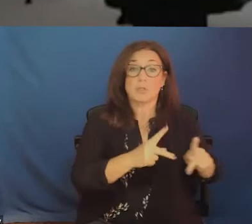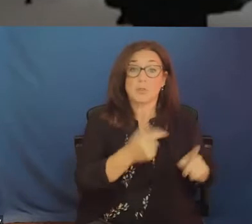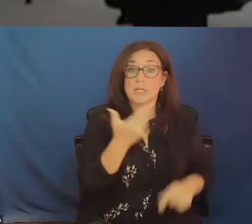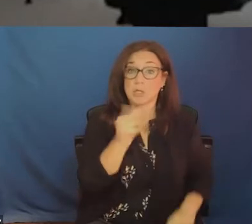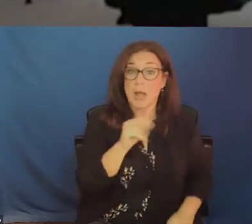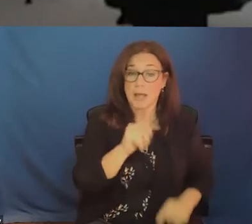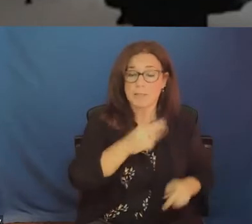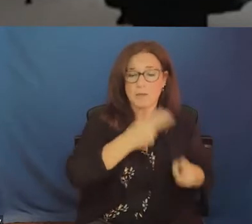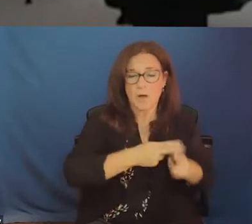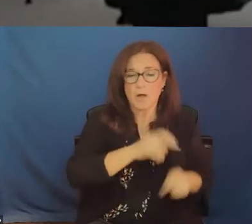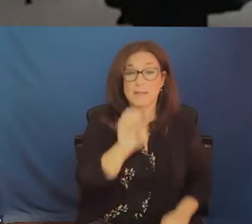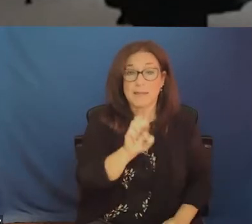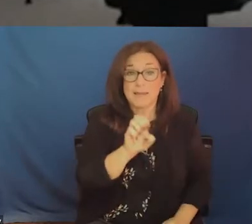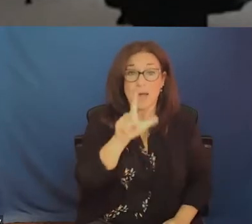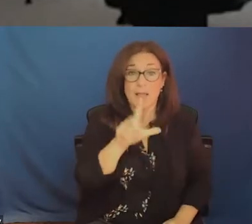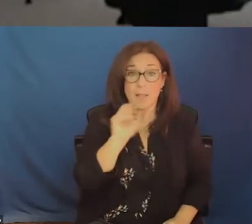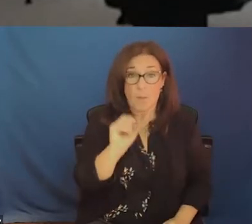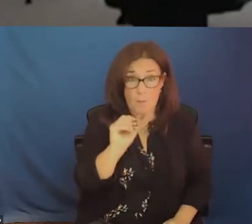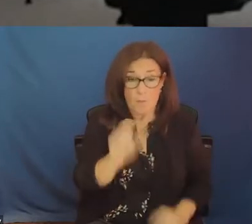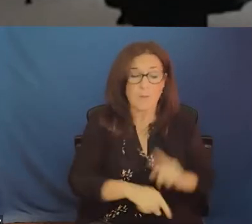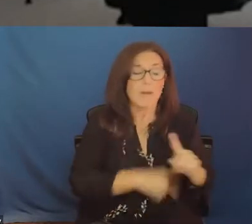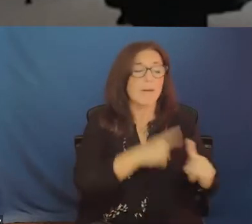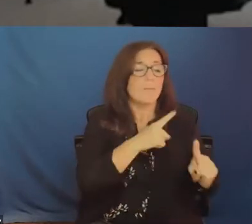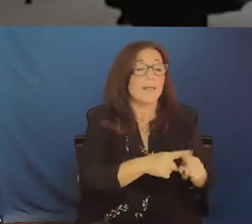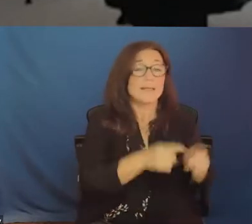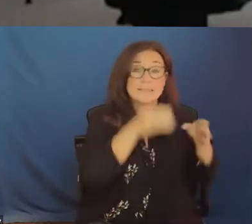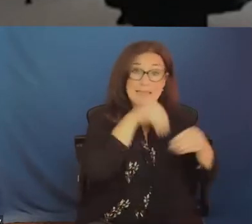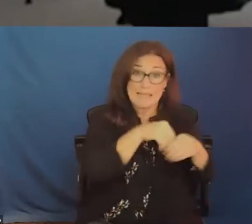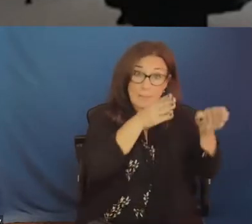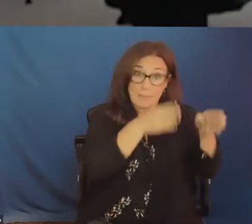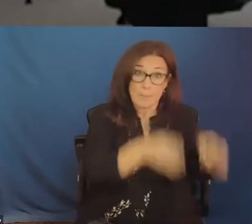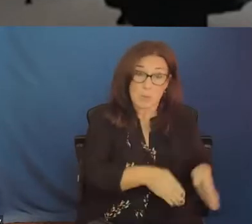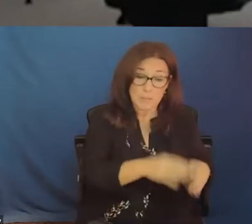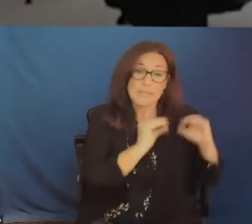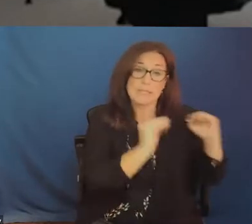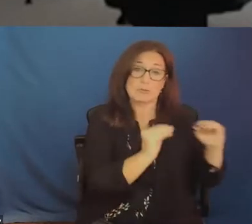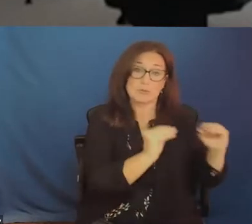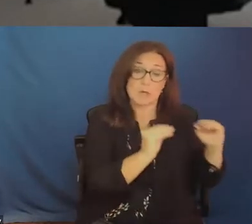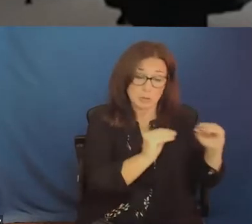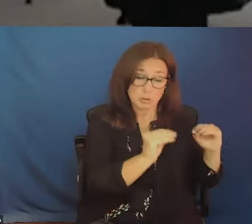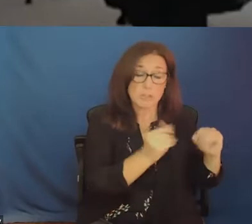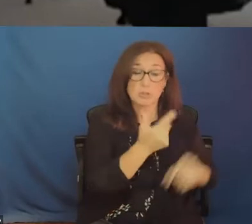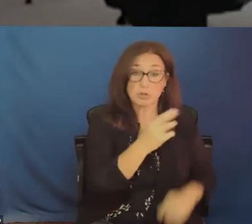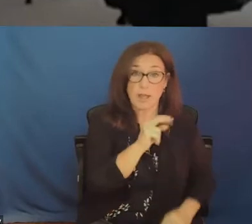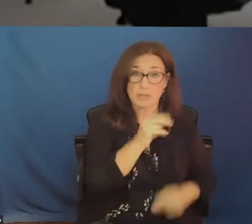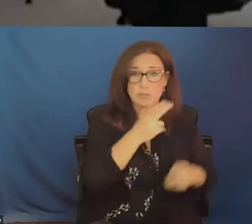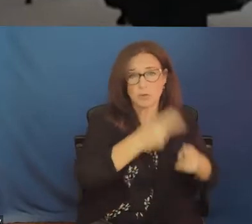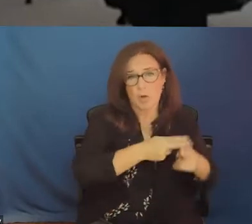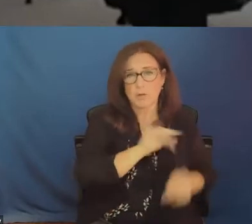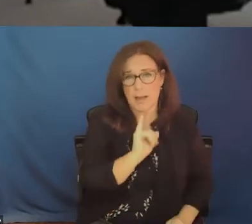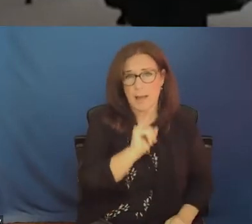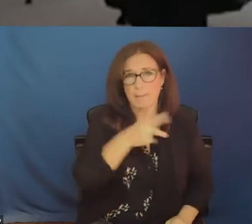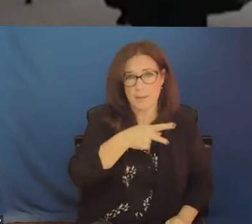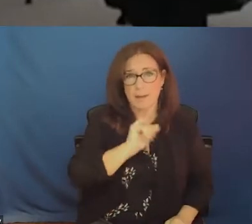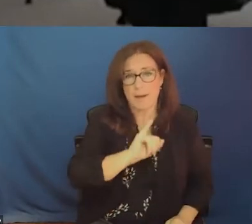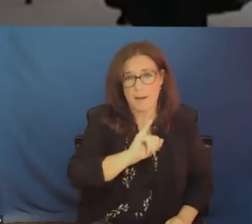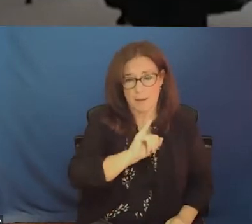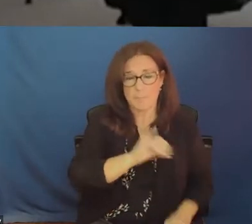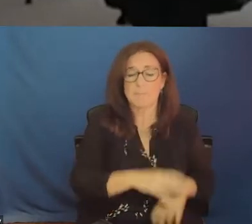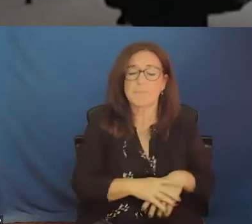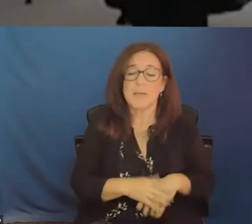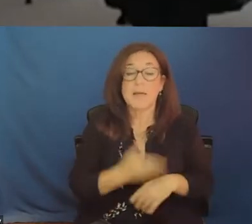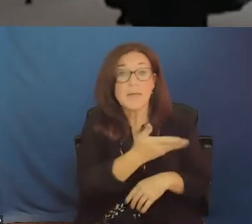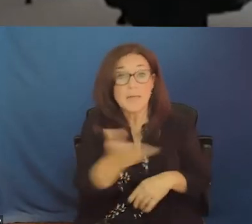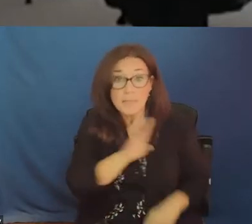in-person instruction grants known as IPI. The board and community has heard us talk quite a